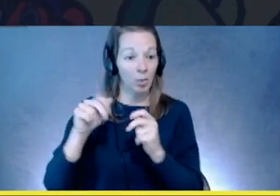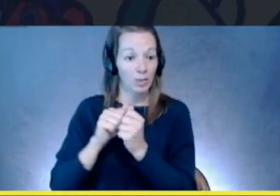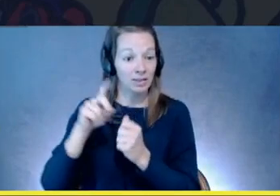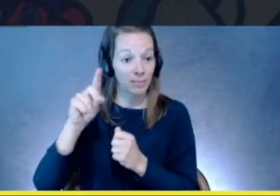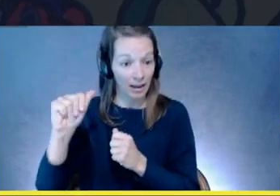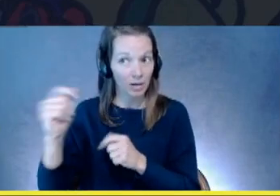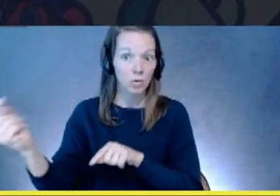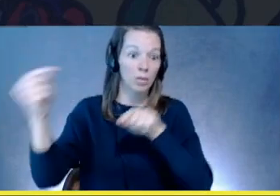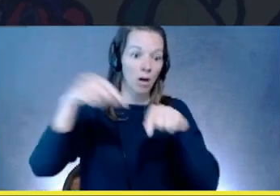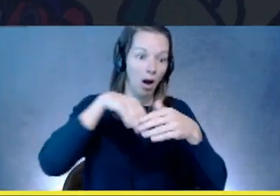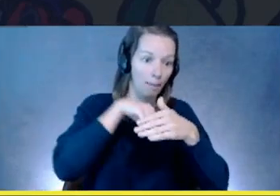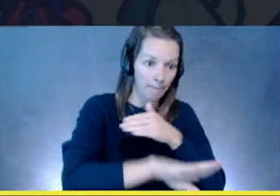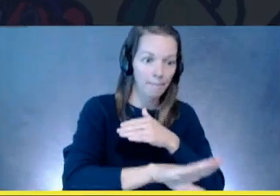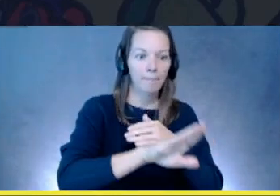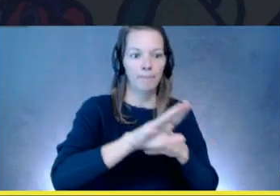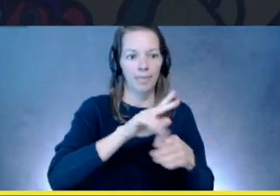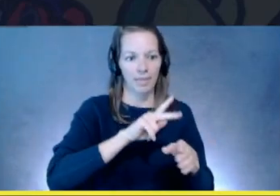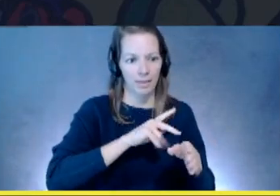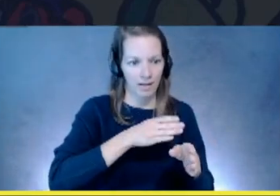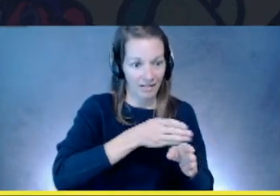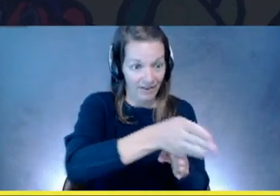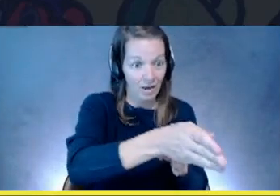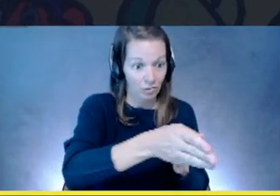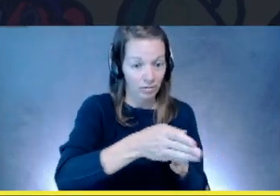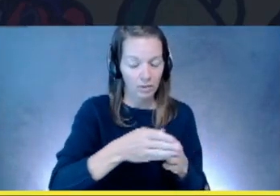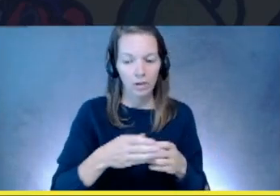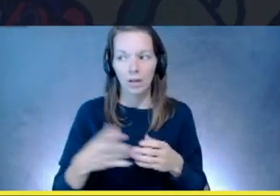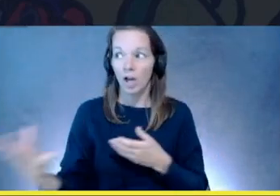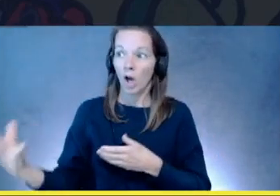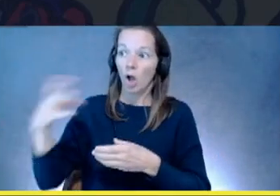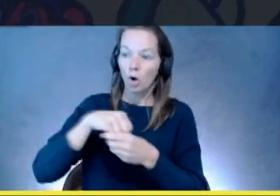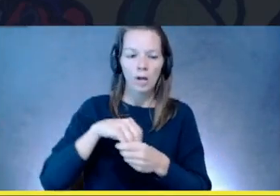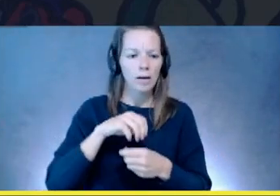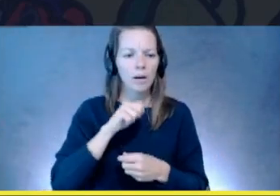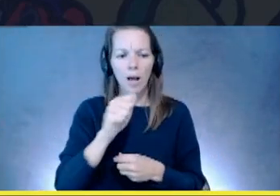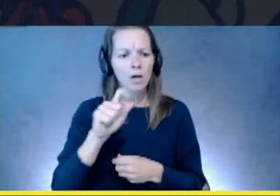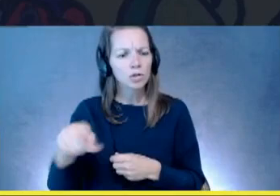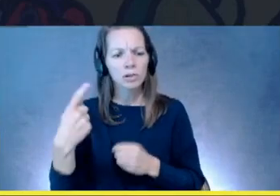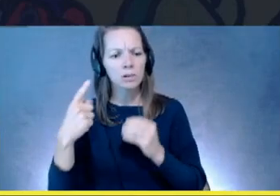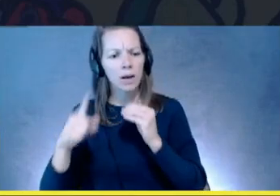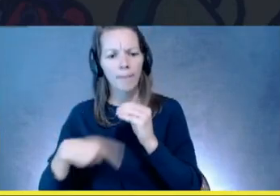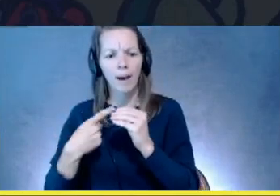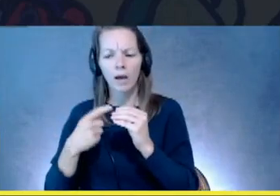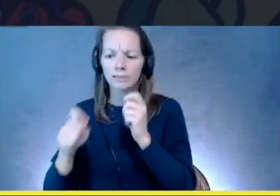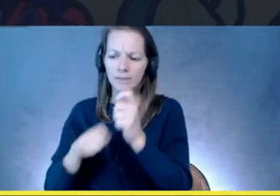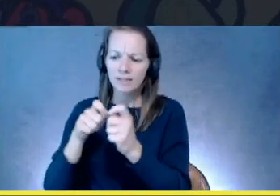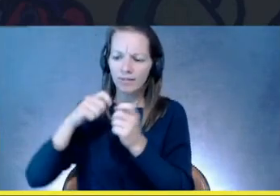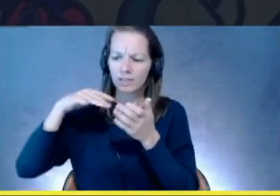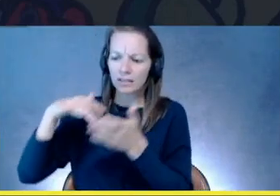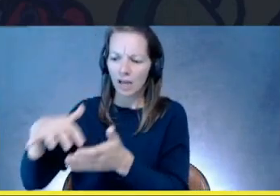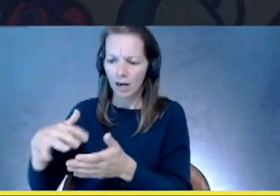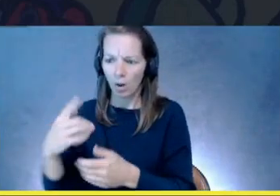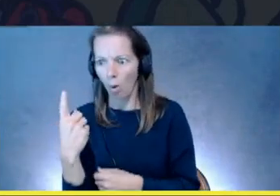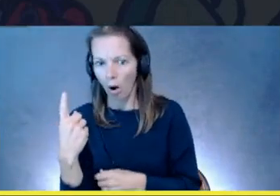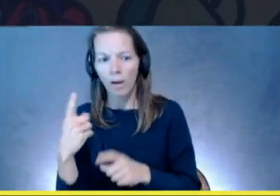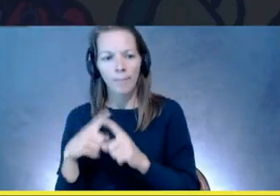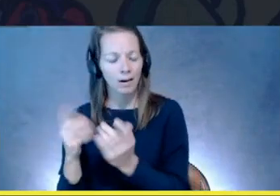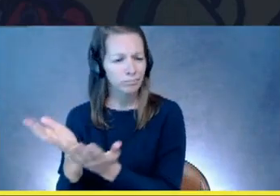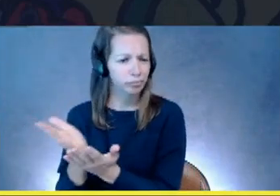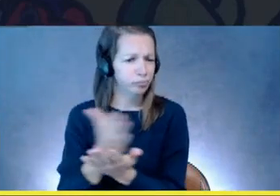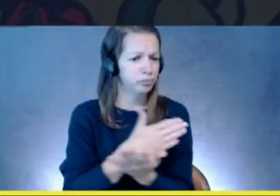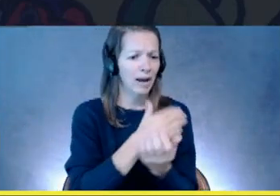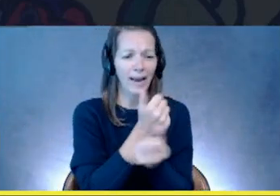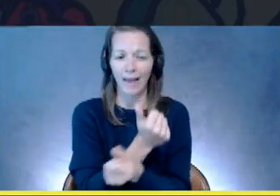about being inclusive in a variety of ways, not just about on specific studies, but really in everything that we do